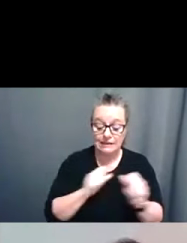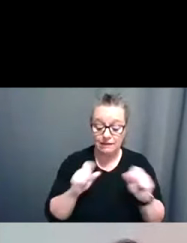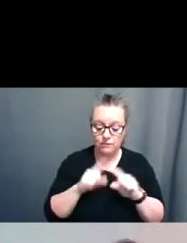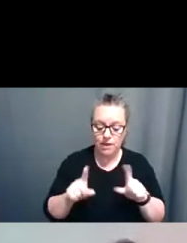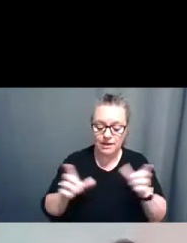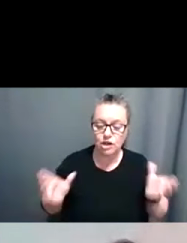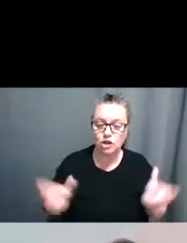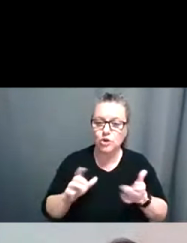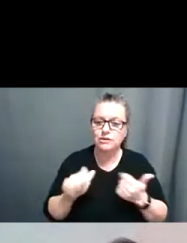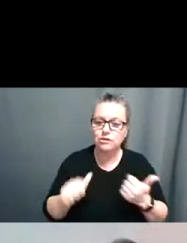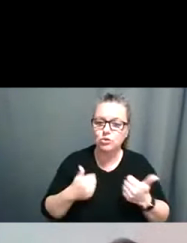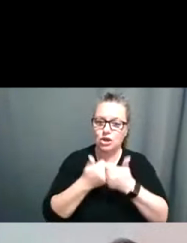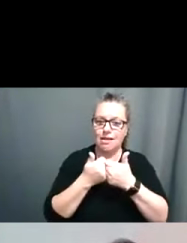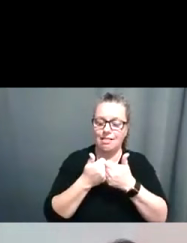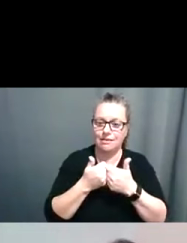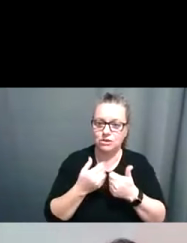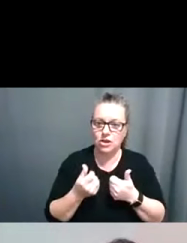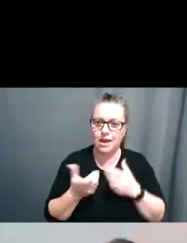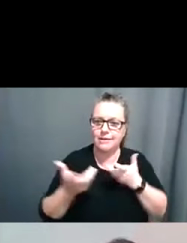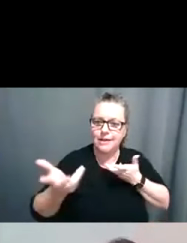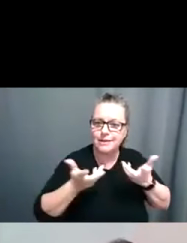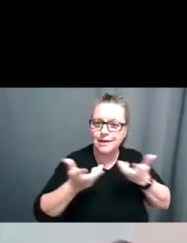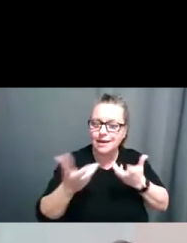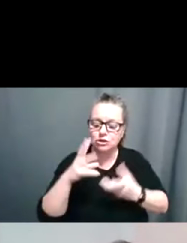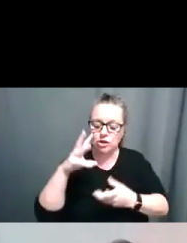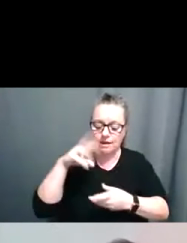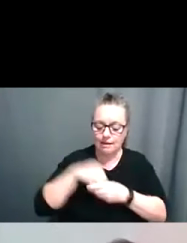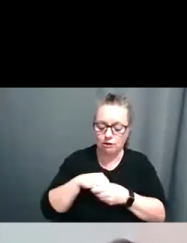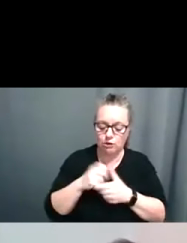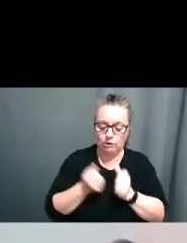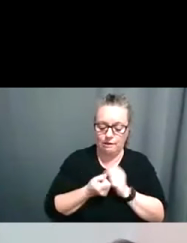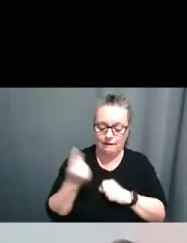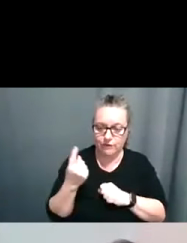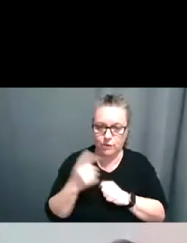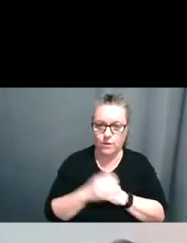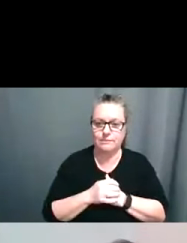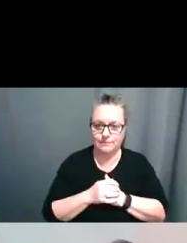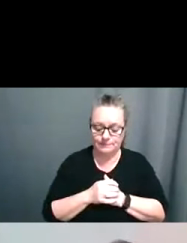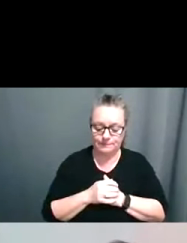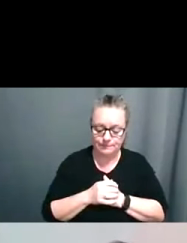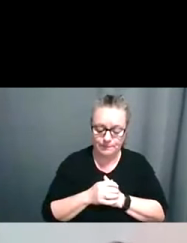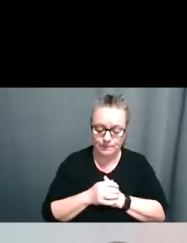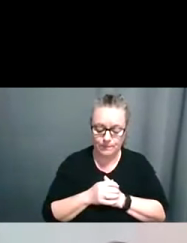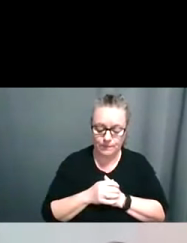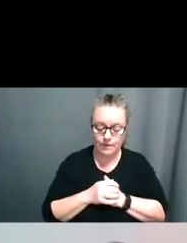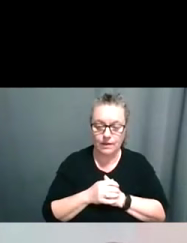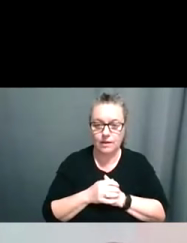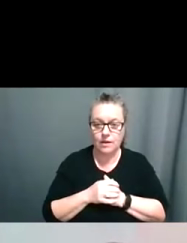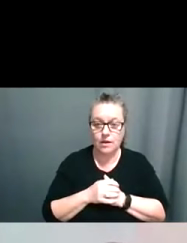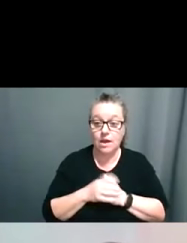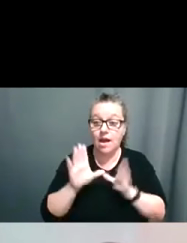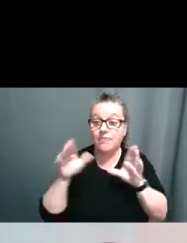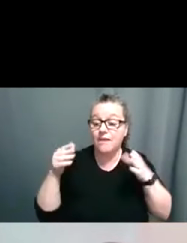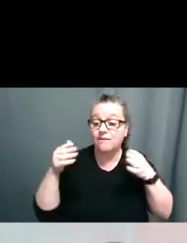challenge the status quo and engage and include everyone. Absolutely. And that focus on